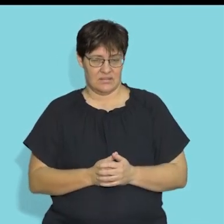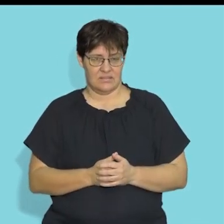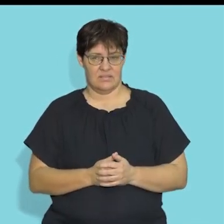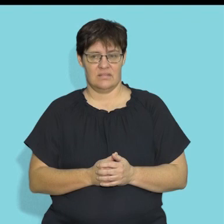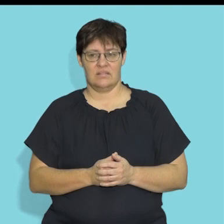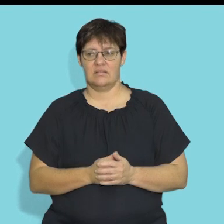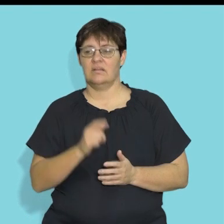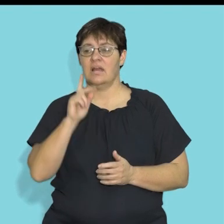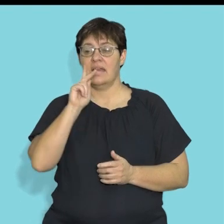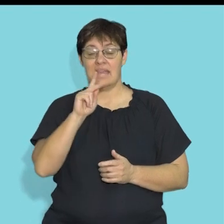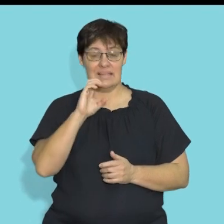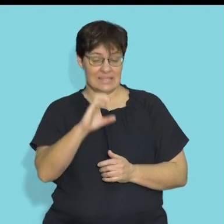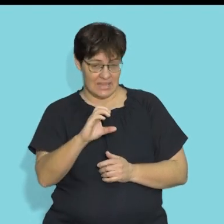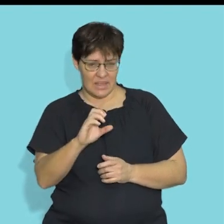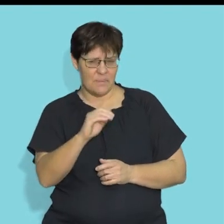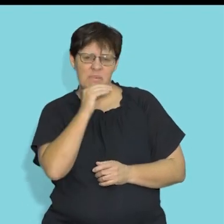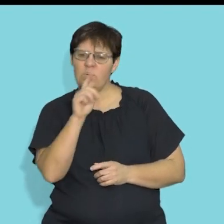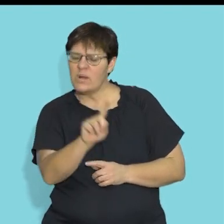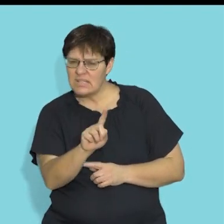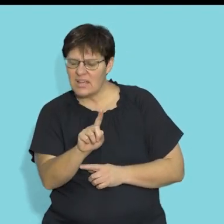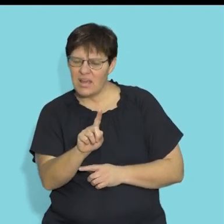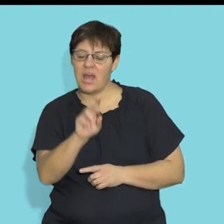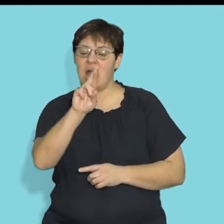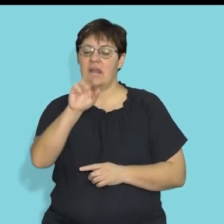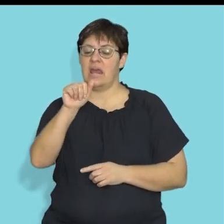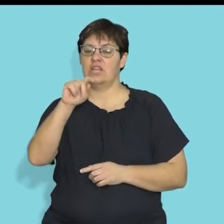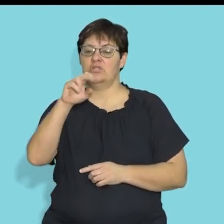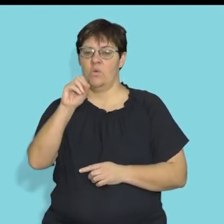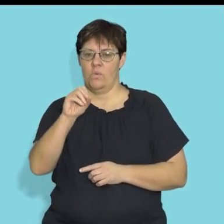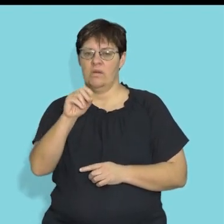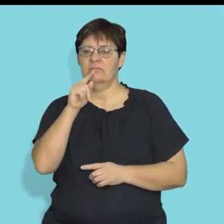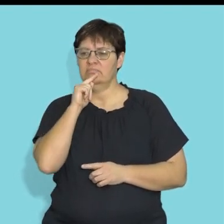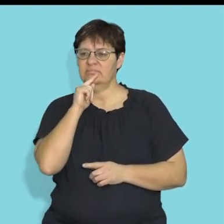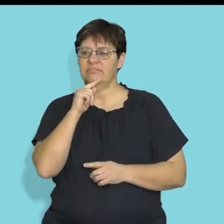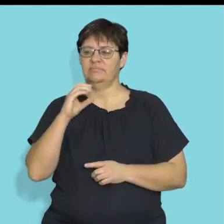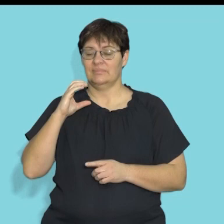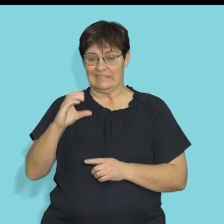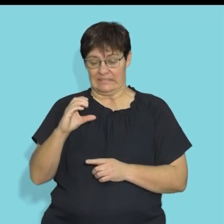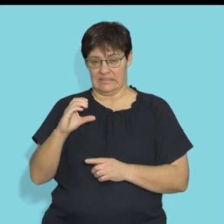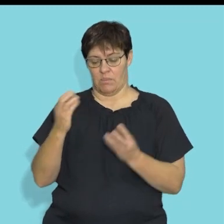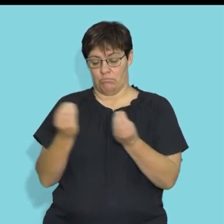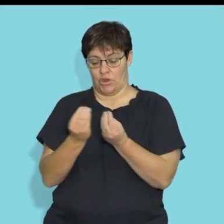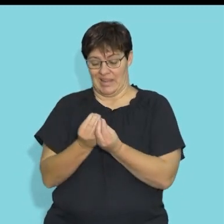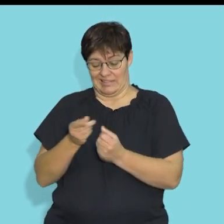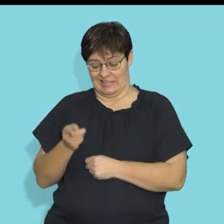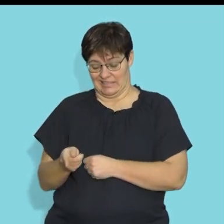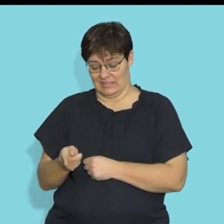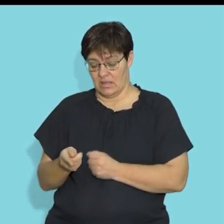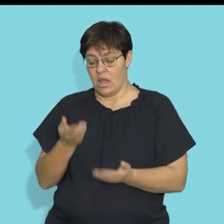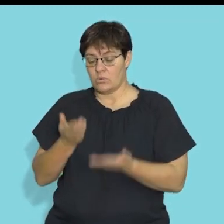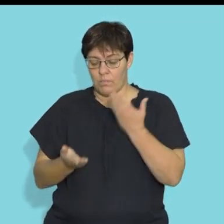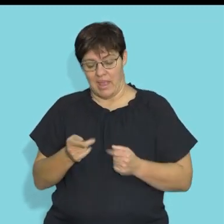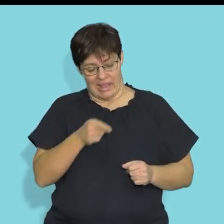Kc. Kc is the ratio of the concentration of the products compared to